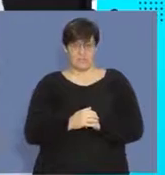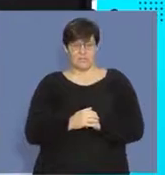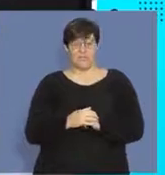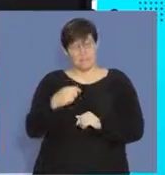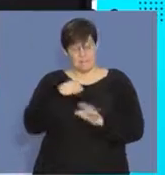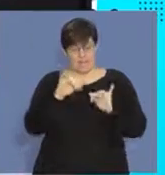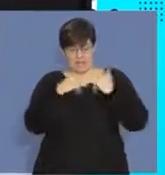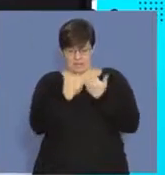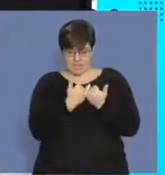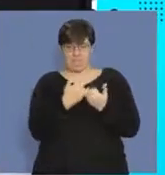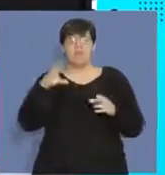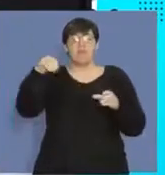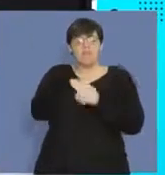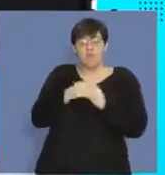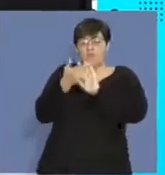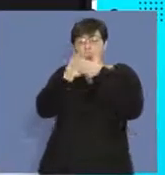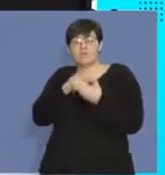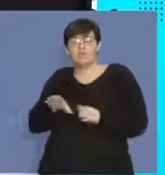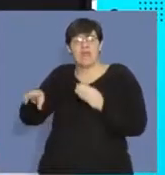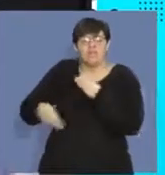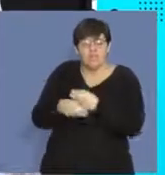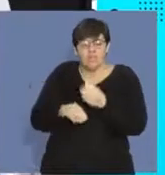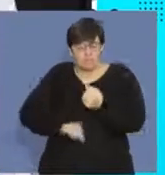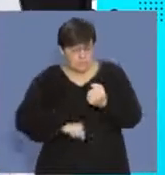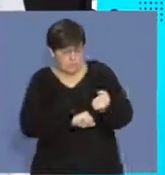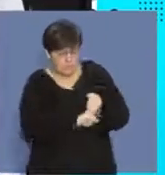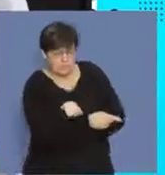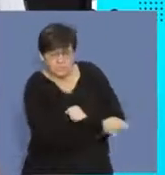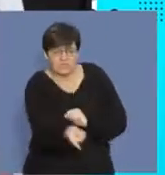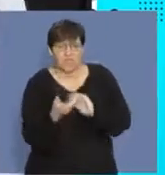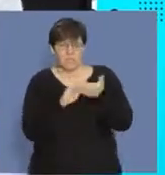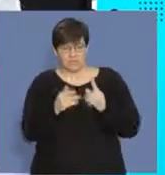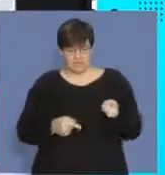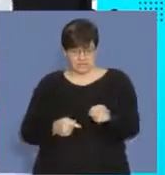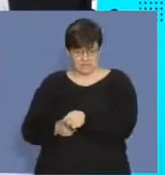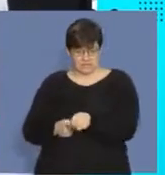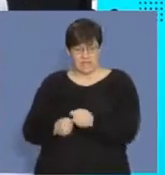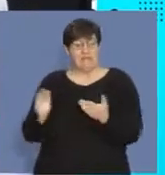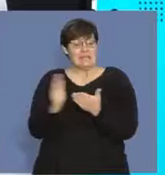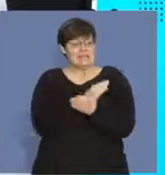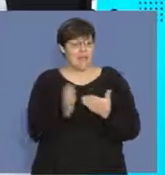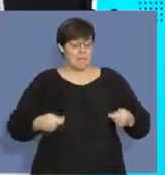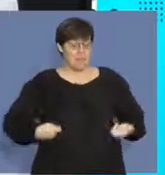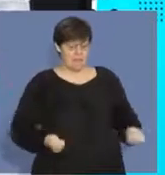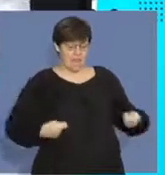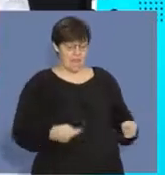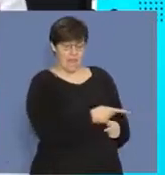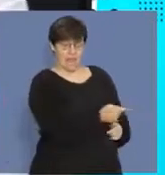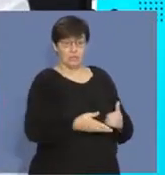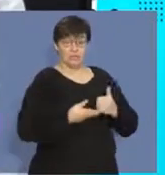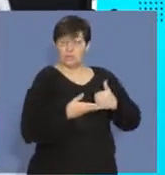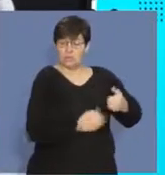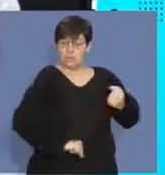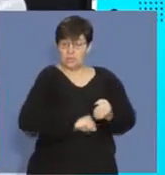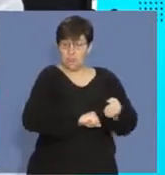social responsibility, right, they can use certain expenses which they've paid